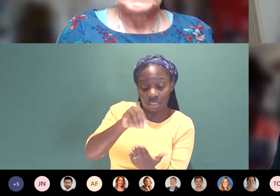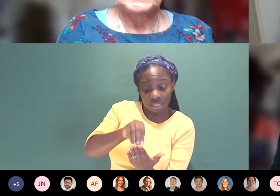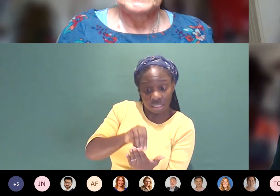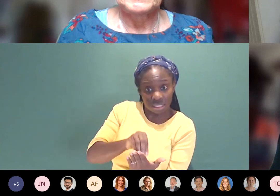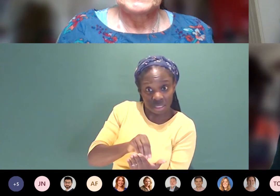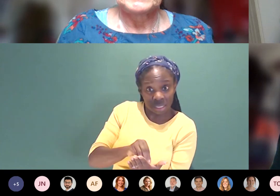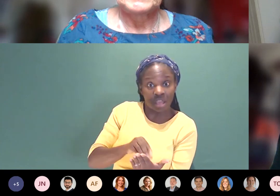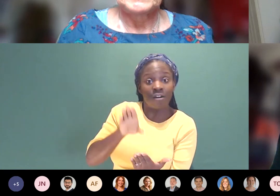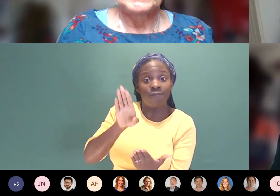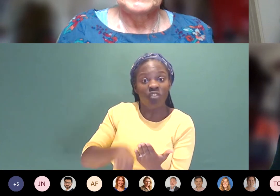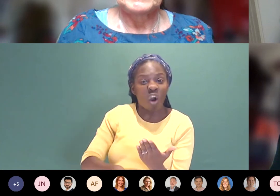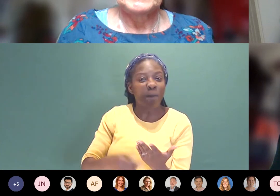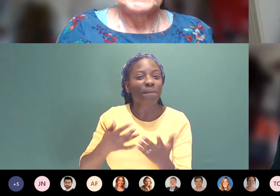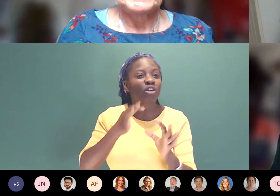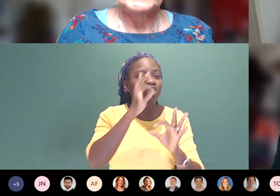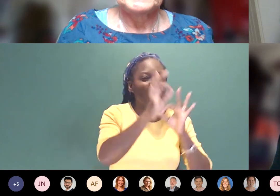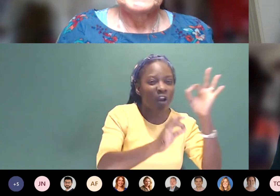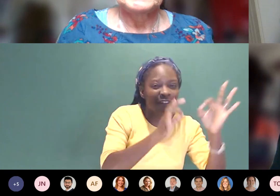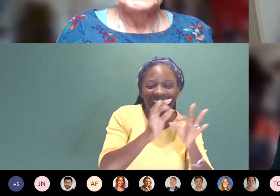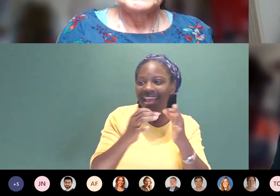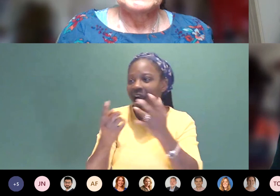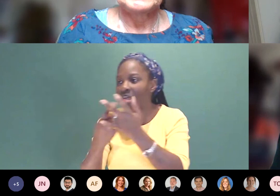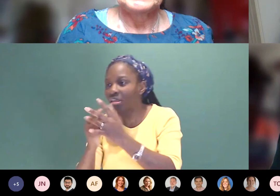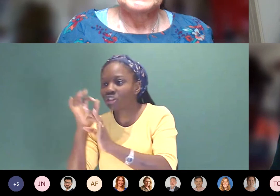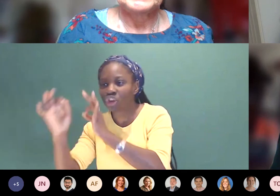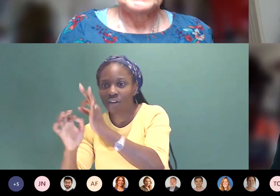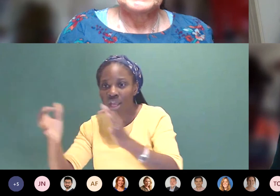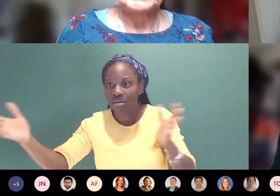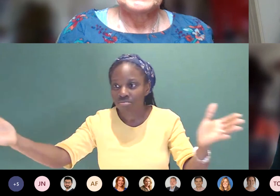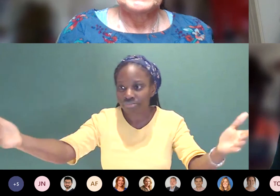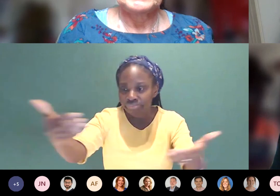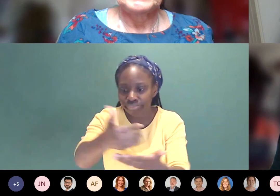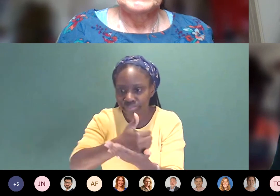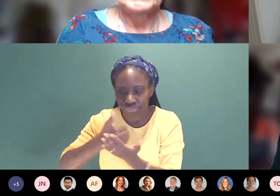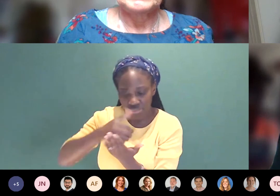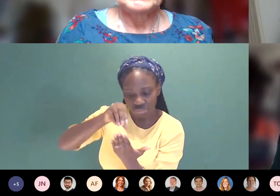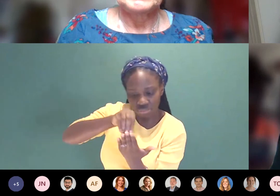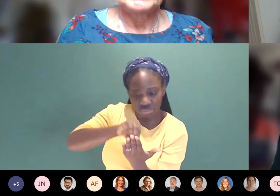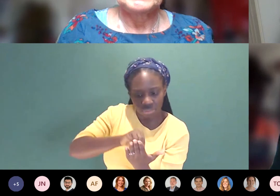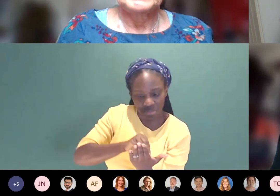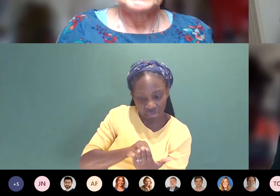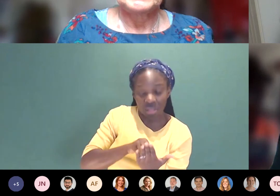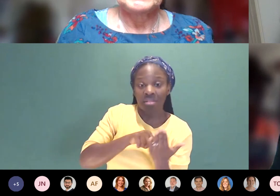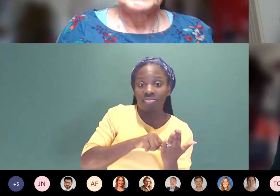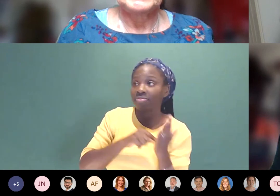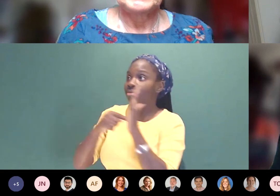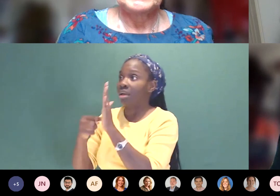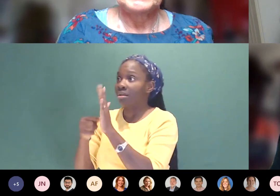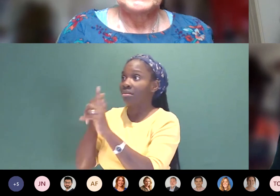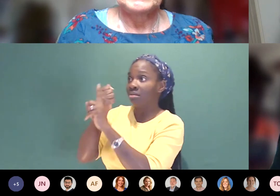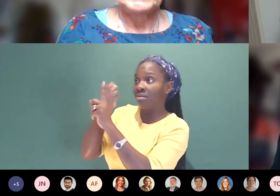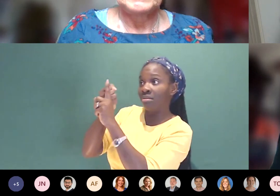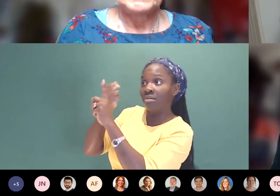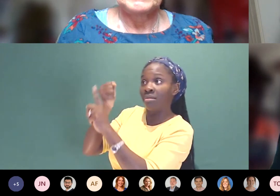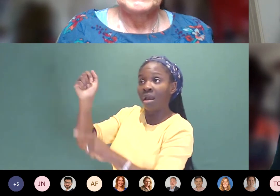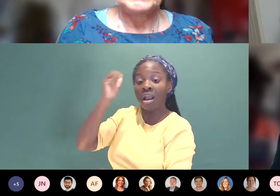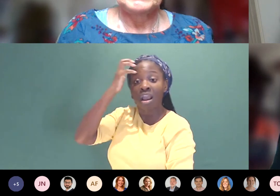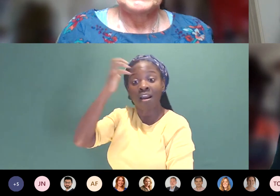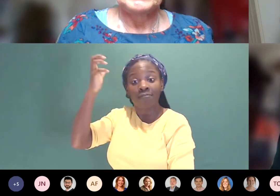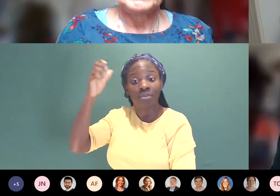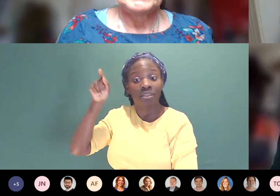from this survey and other surveys, and use that to lobby against government to sort out their